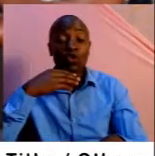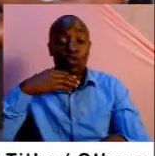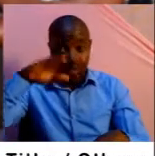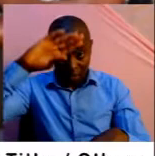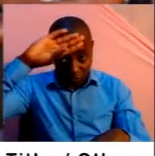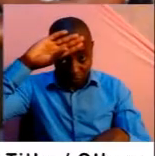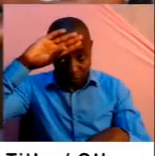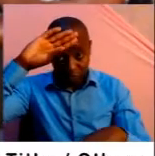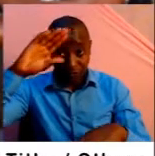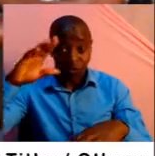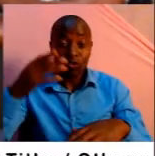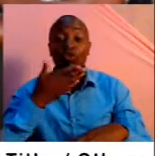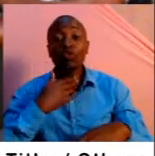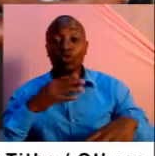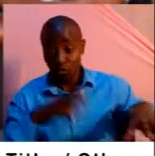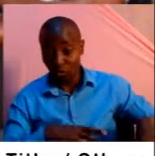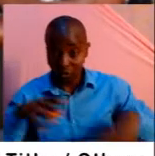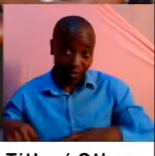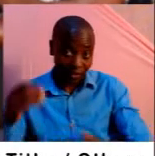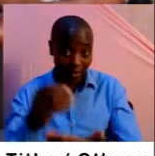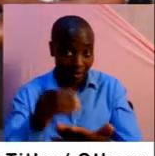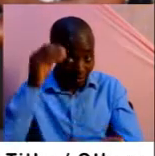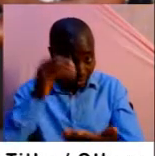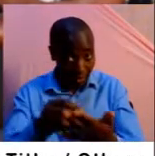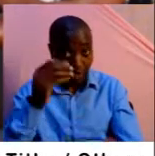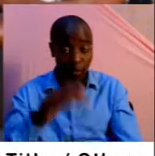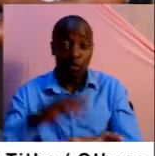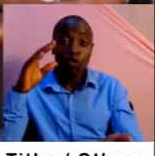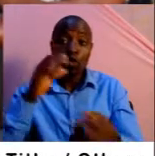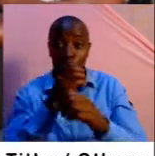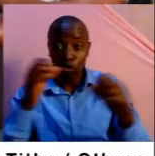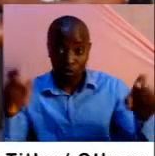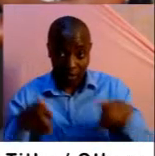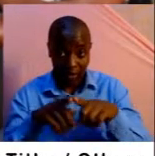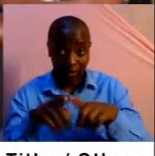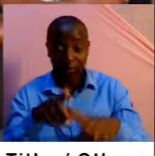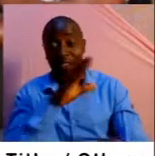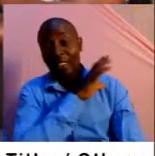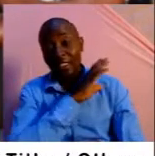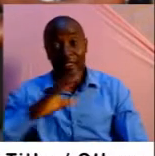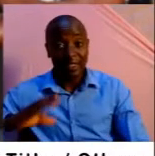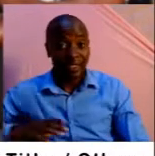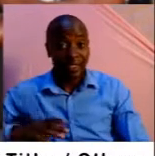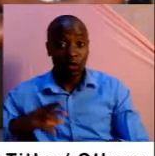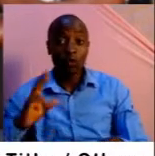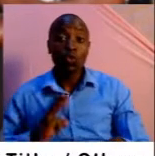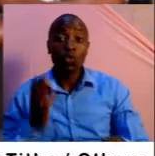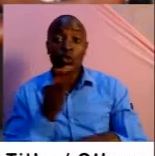learn. The same thing with Christianity. We come to the